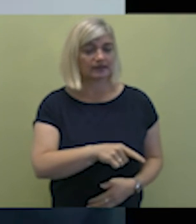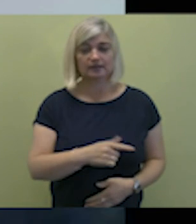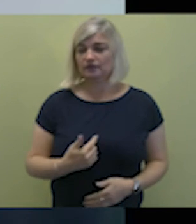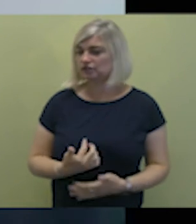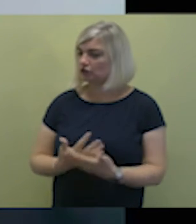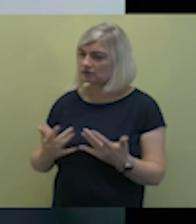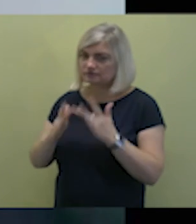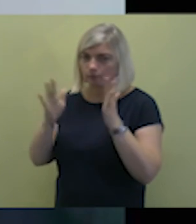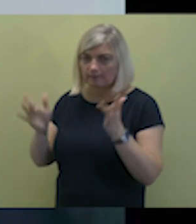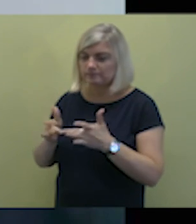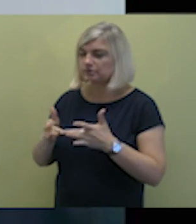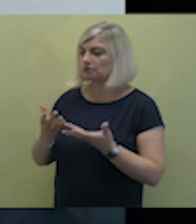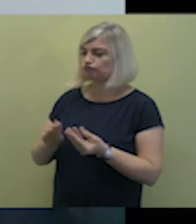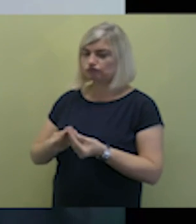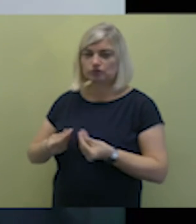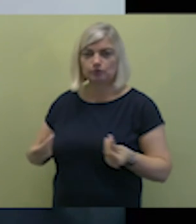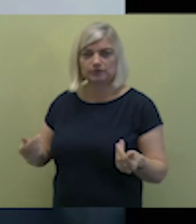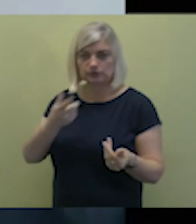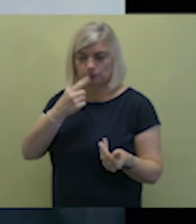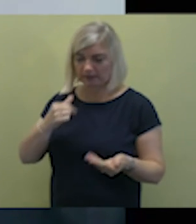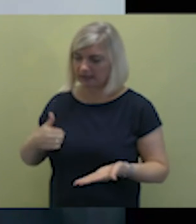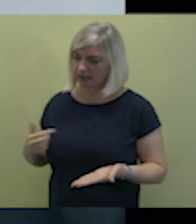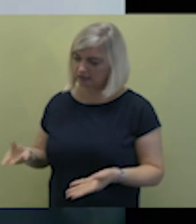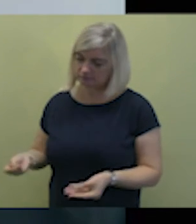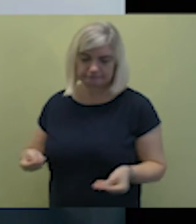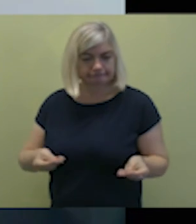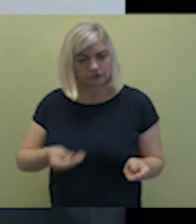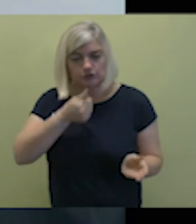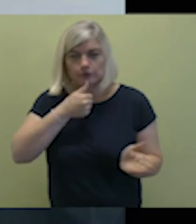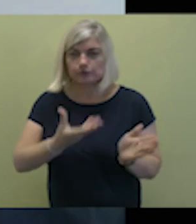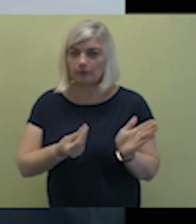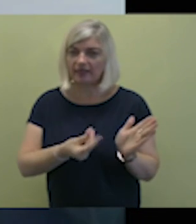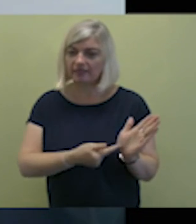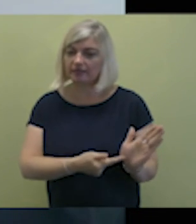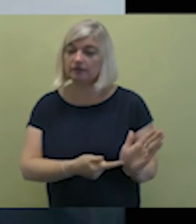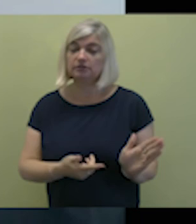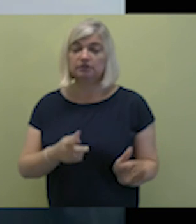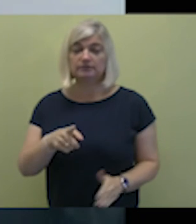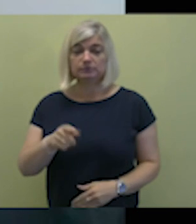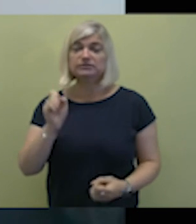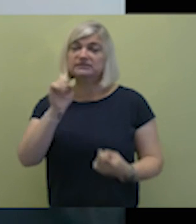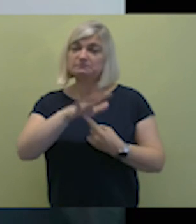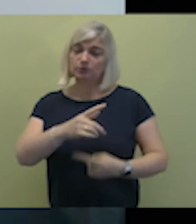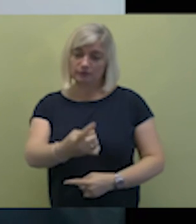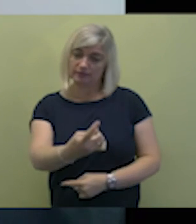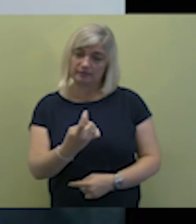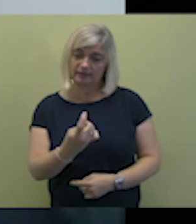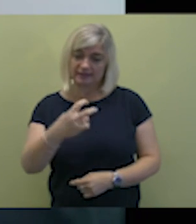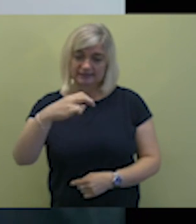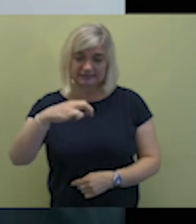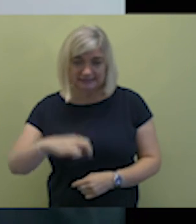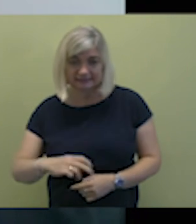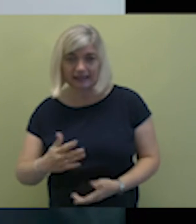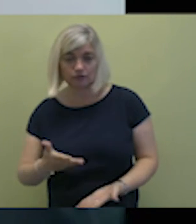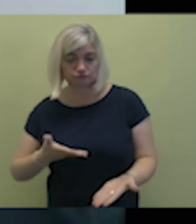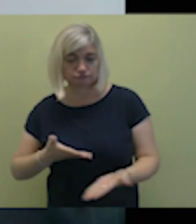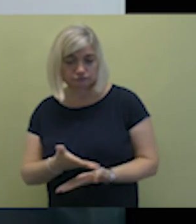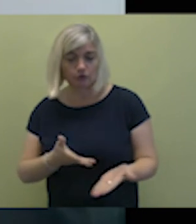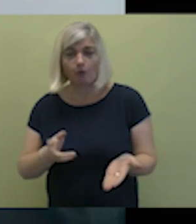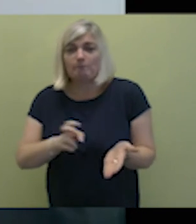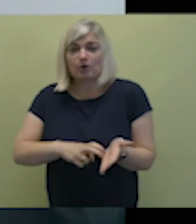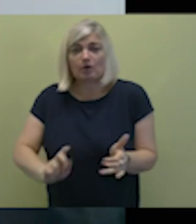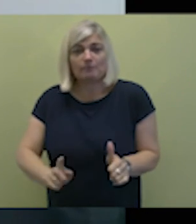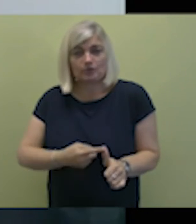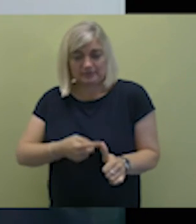and websites and things that we can use with them. So it would be a case of them coming to sit down with us in the career centre or booking